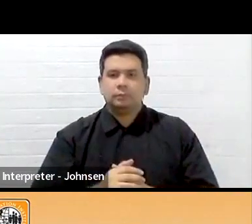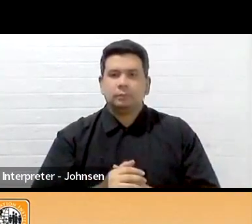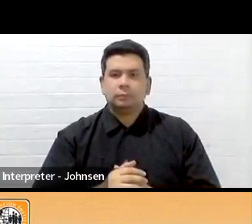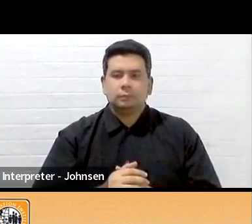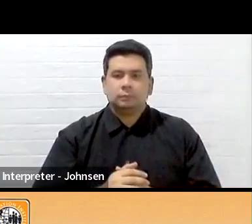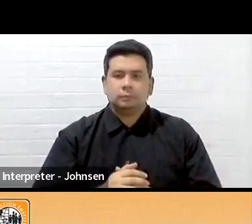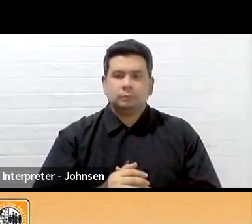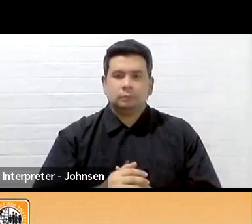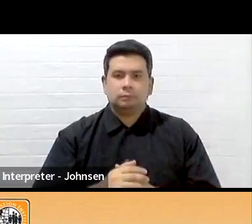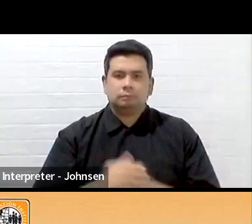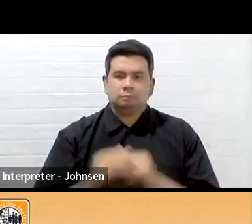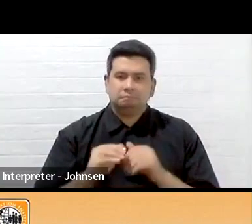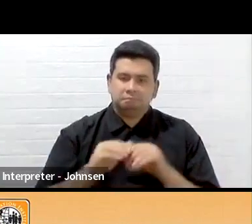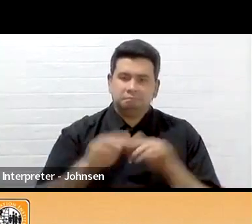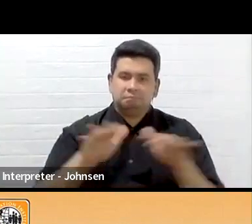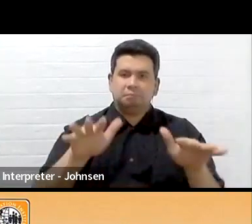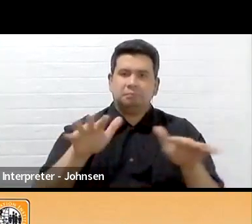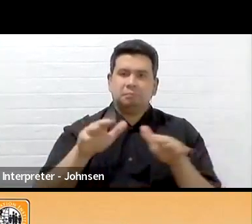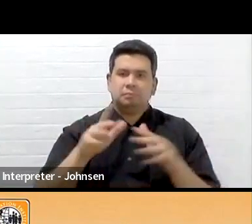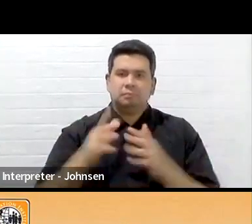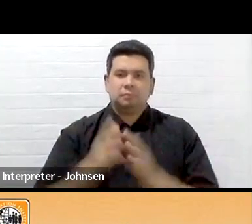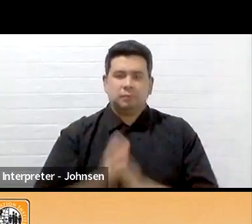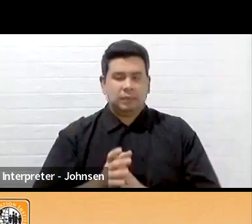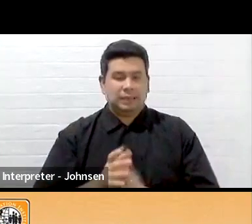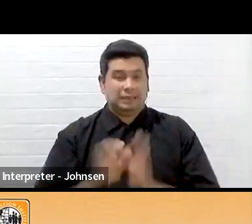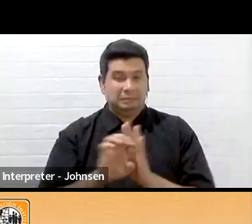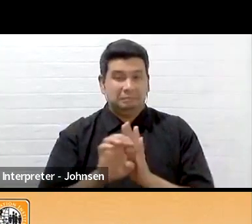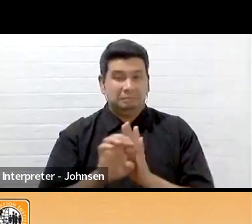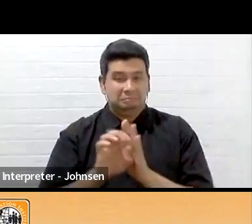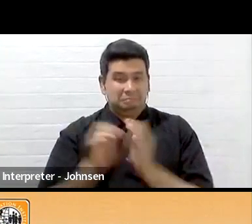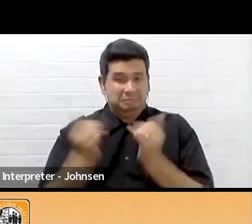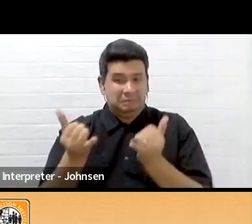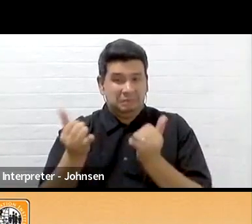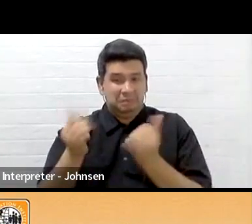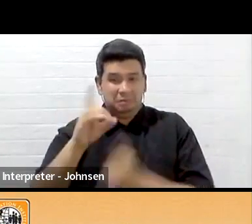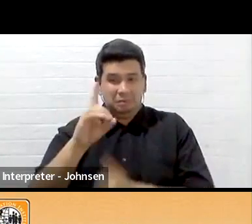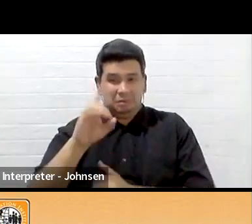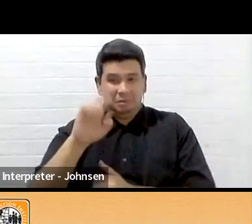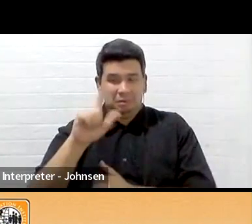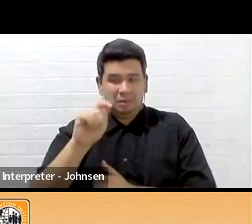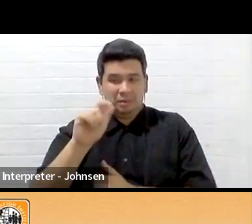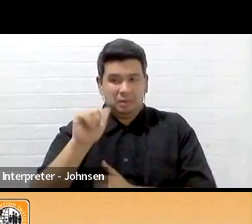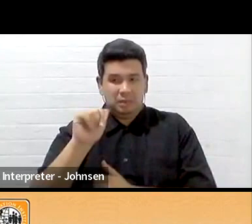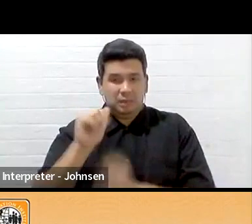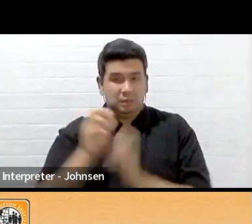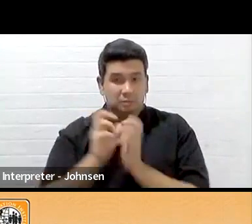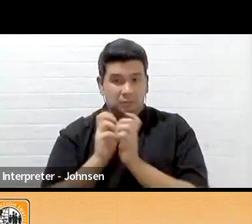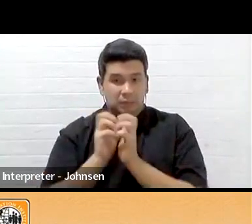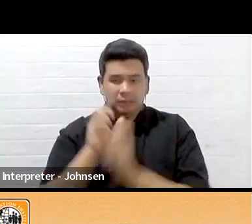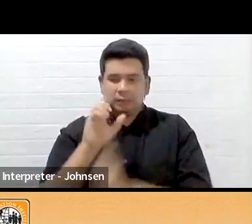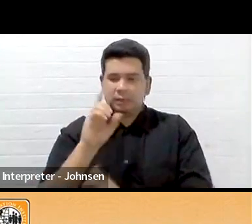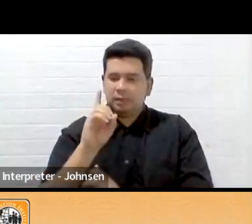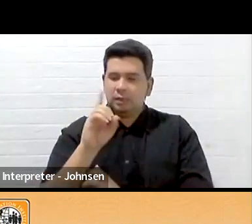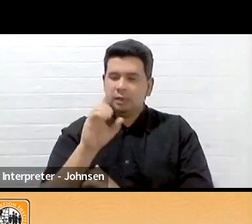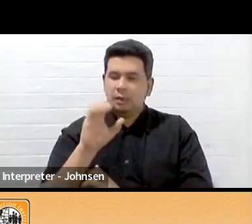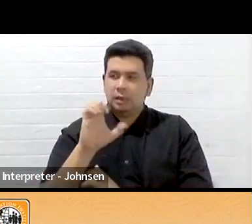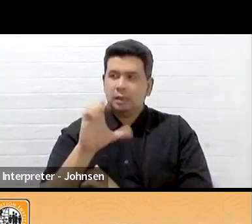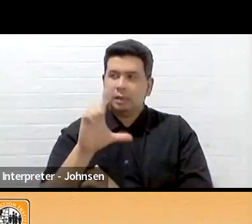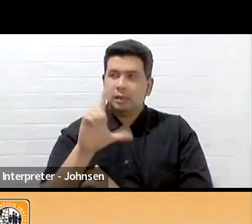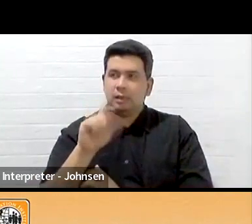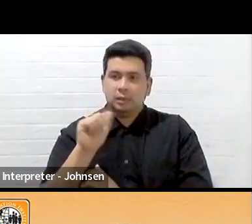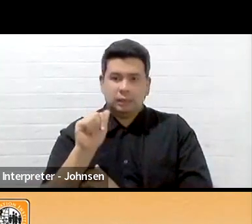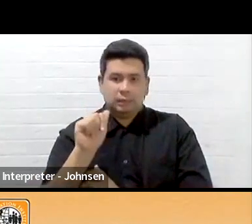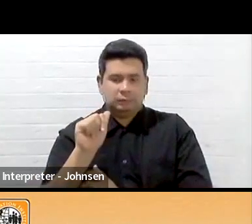in I think Delta, no, in COVID. So we have seen the worst, but that should not make us